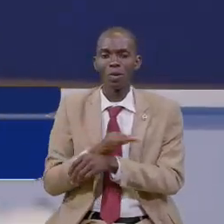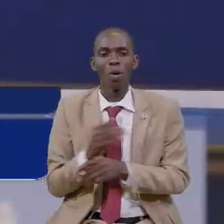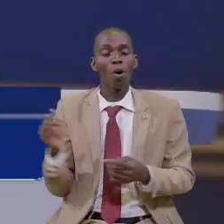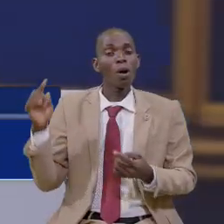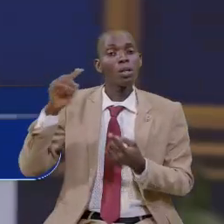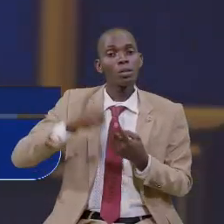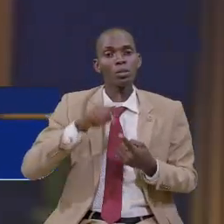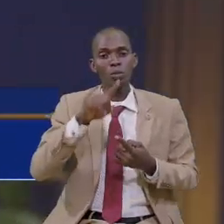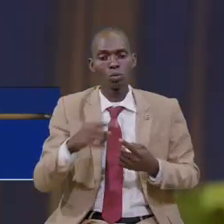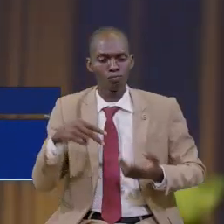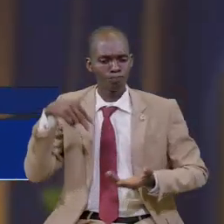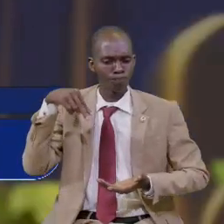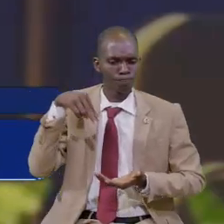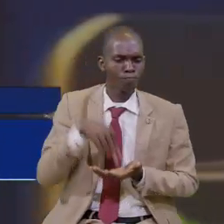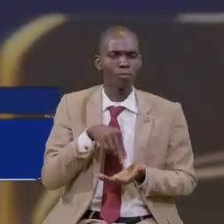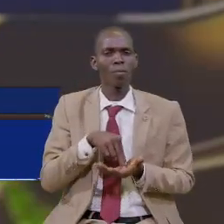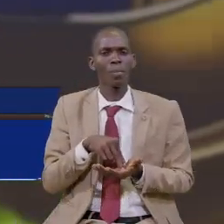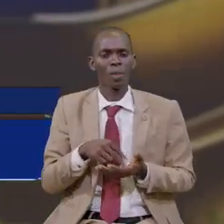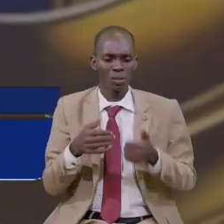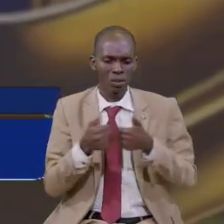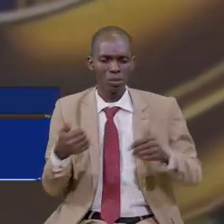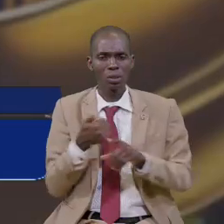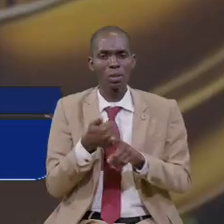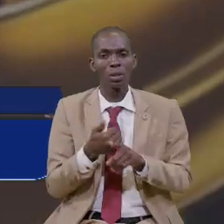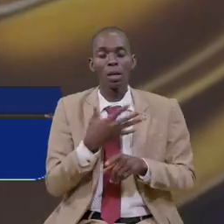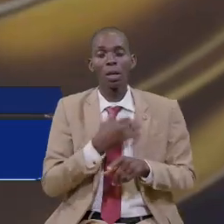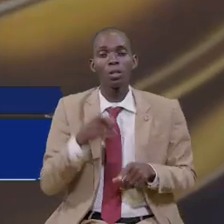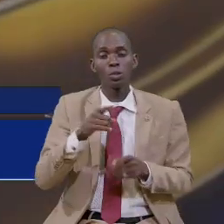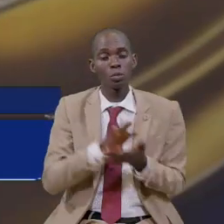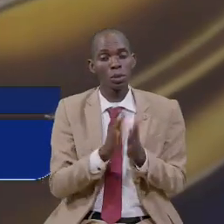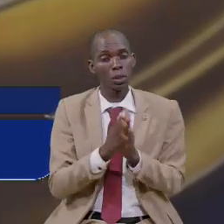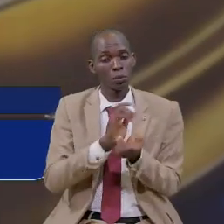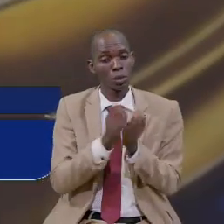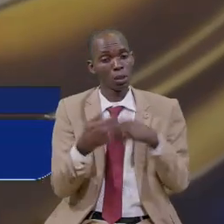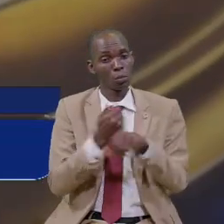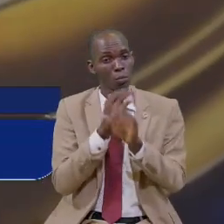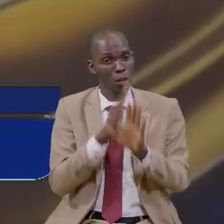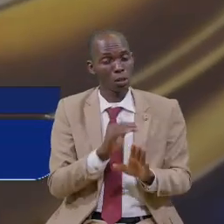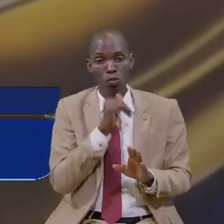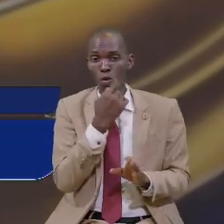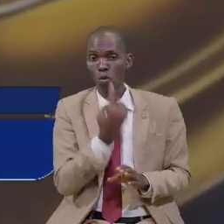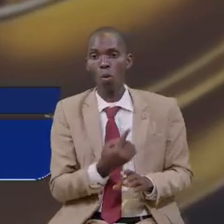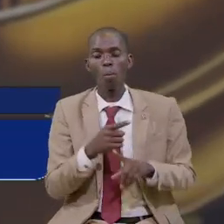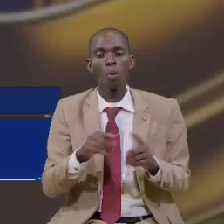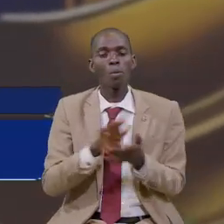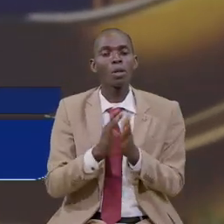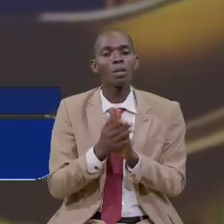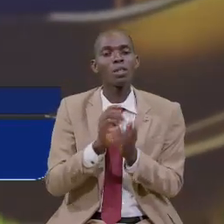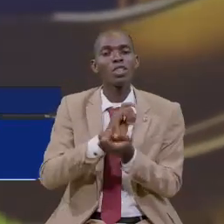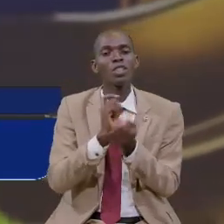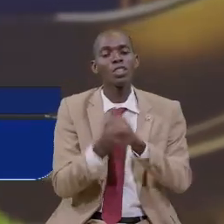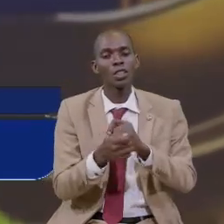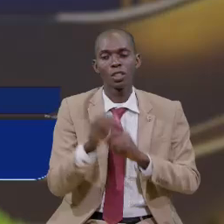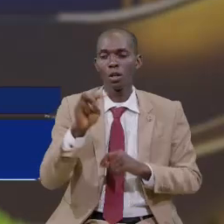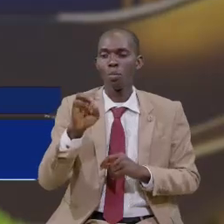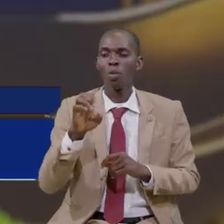only a change maker, you become a change model. Amen. Give a